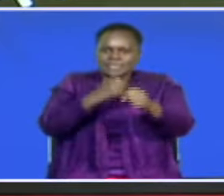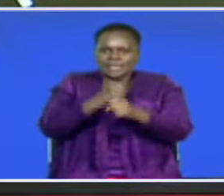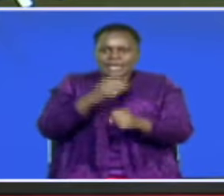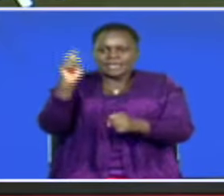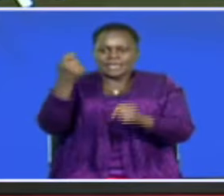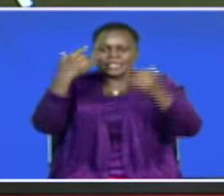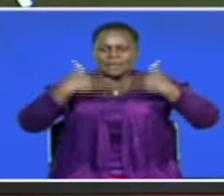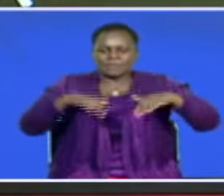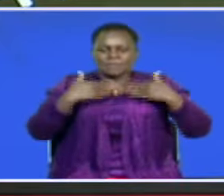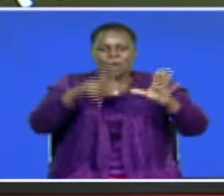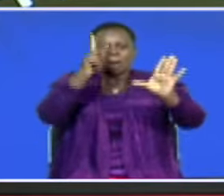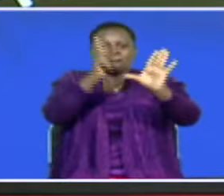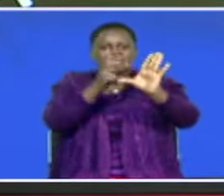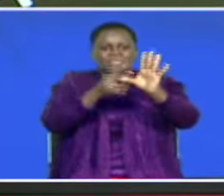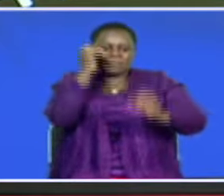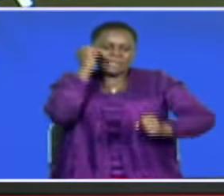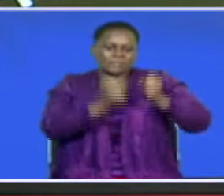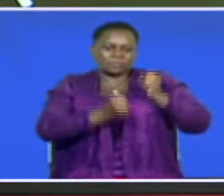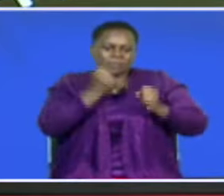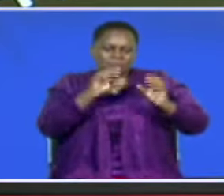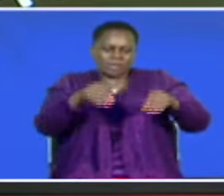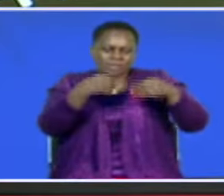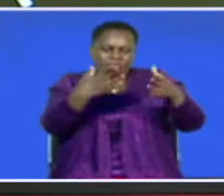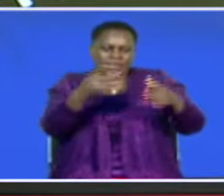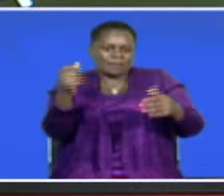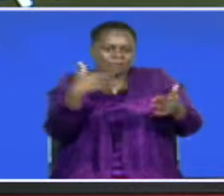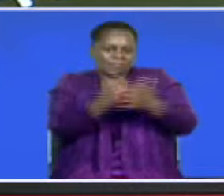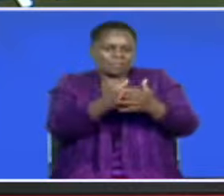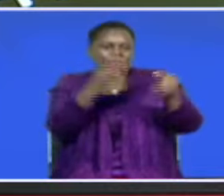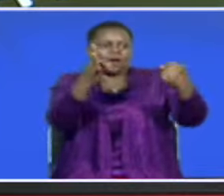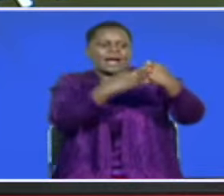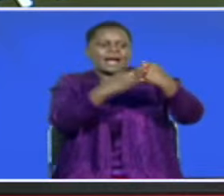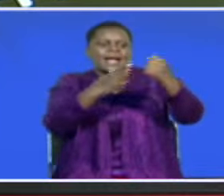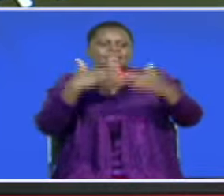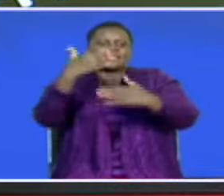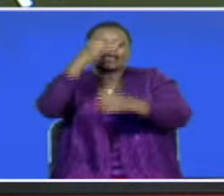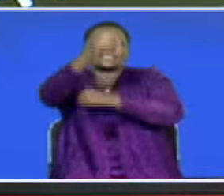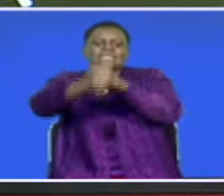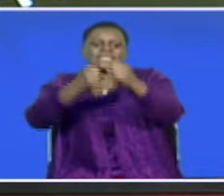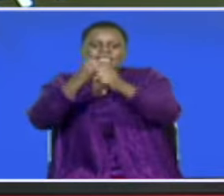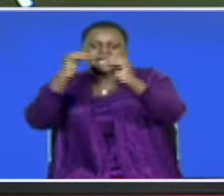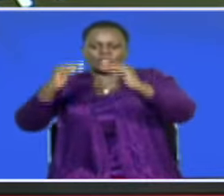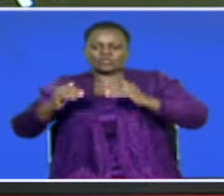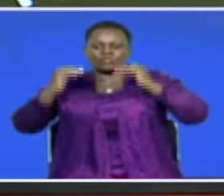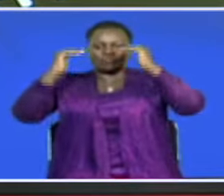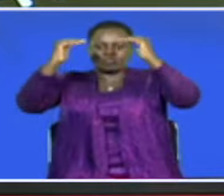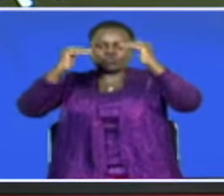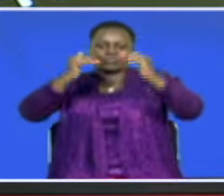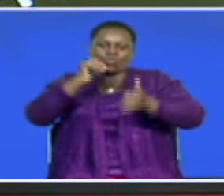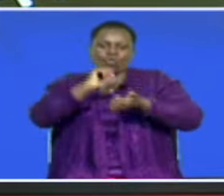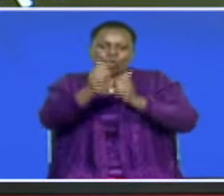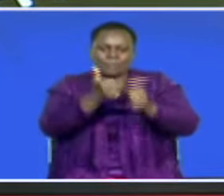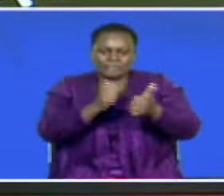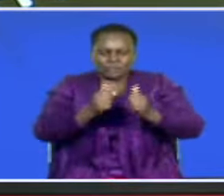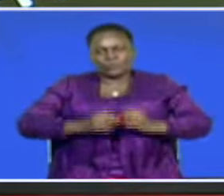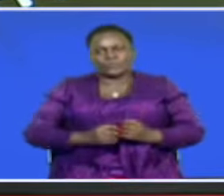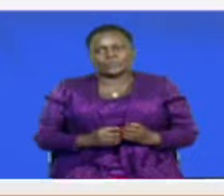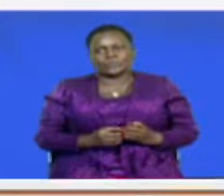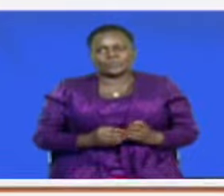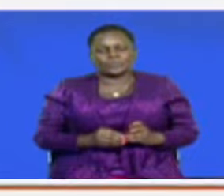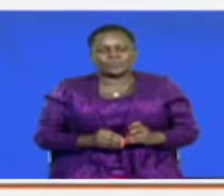wa Kenya watakaoshiriki mbio hizo wamepewa hadi Agosti mwaka ujao kufuzu kwa riadha hizo.